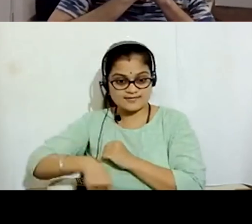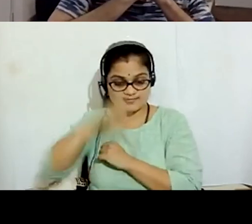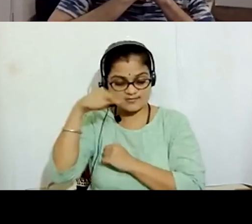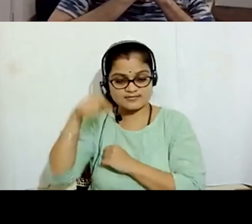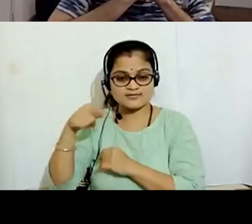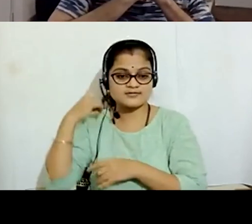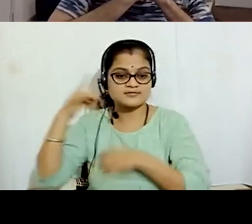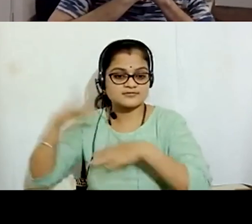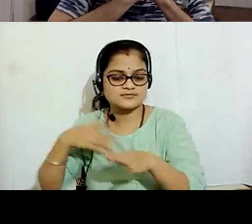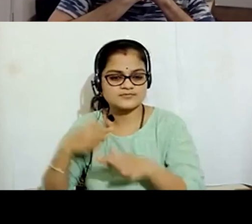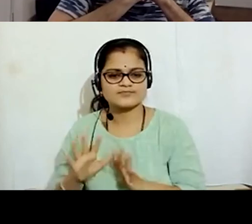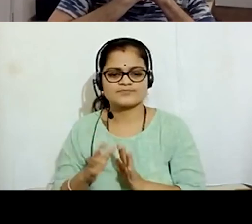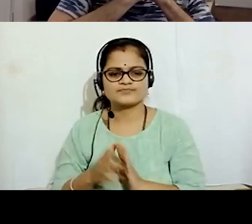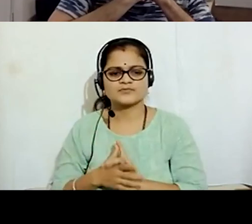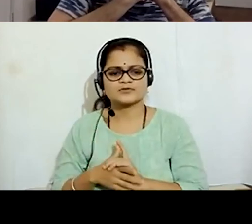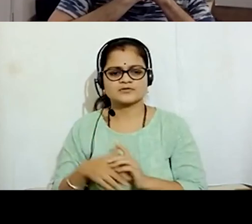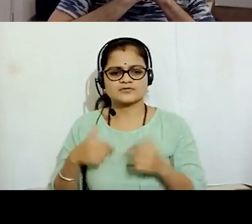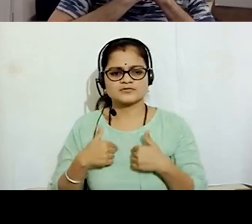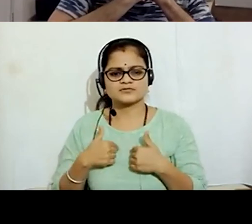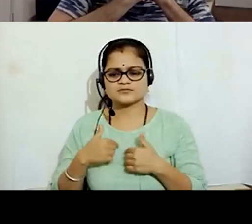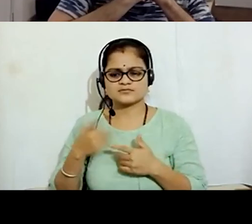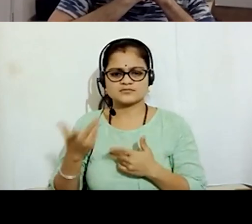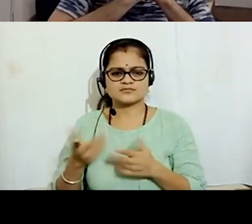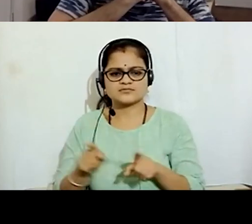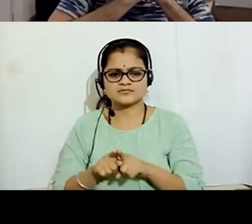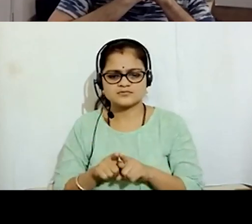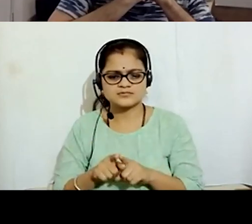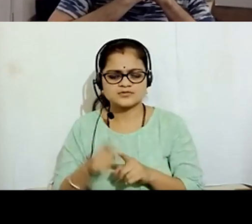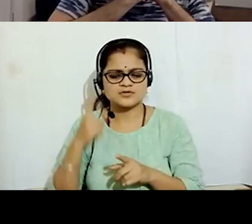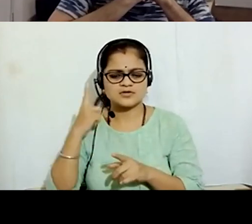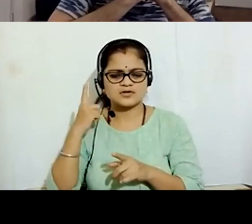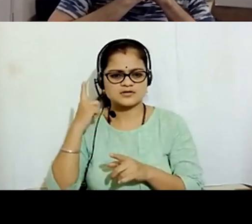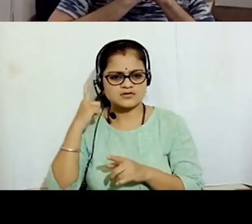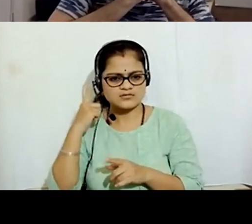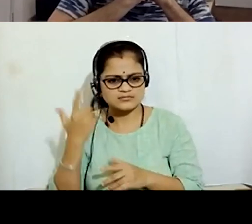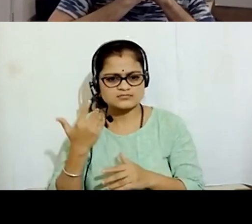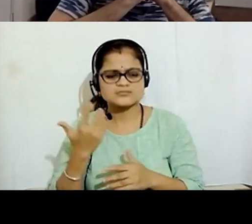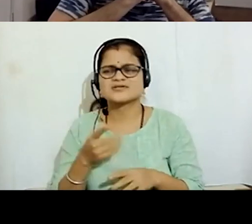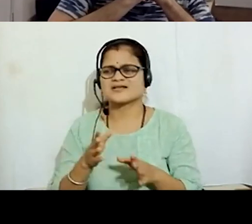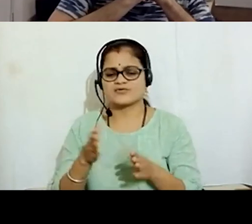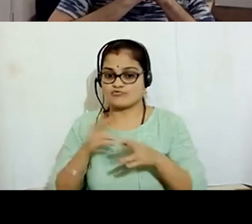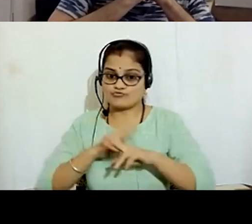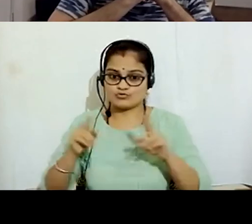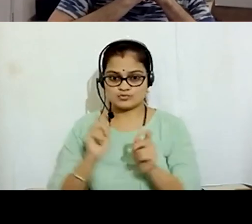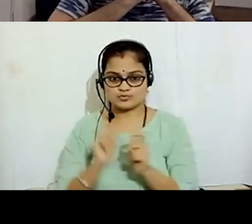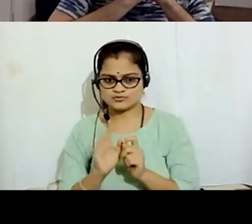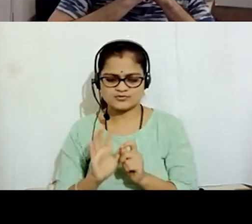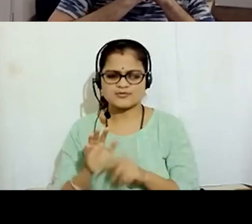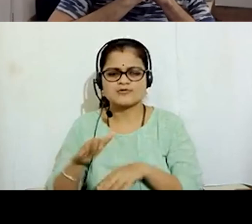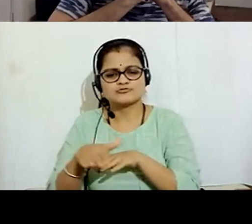So that kind of made me think about maybe developing like a sound archive, like as a part-time thing. It's been a super slow